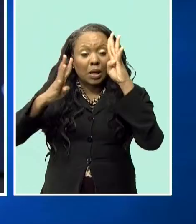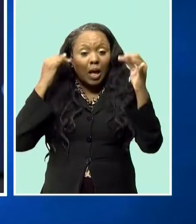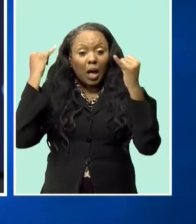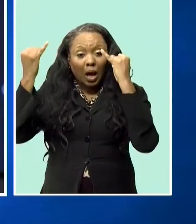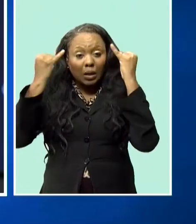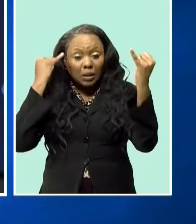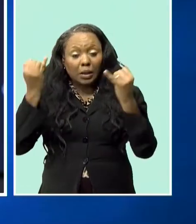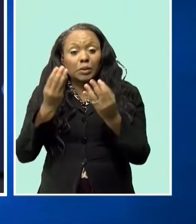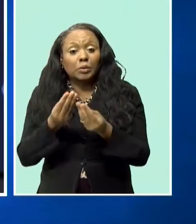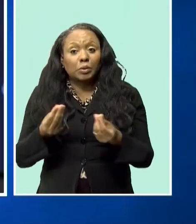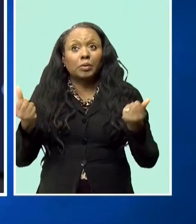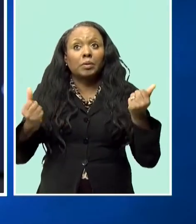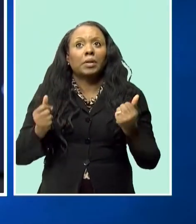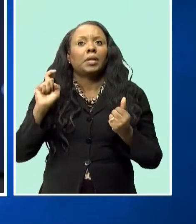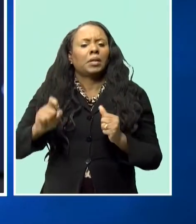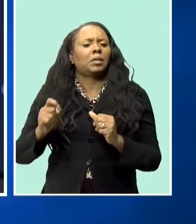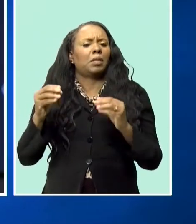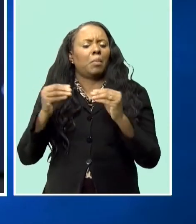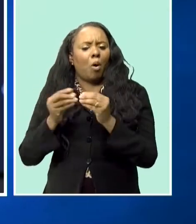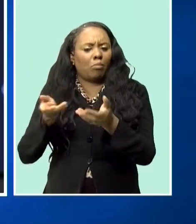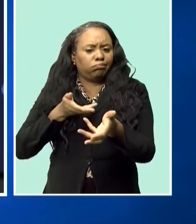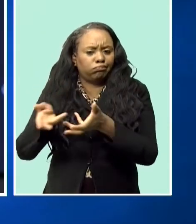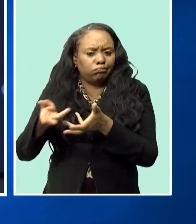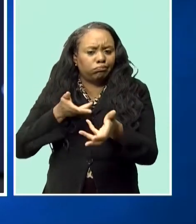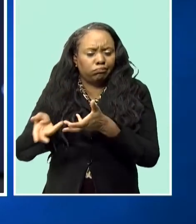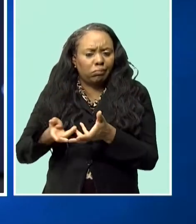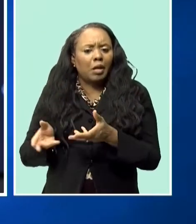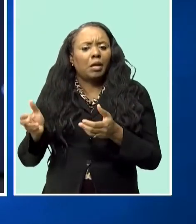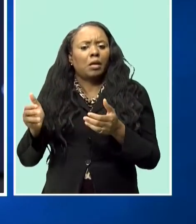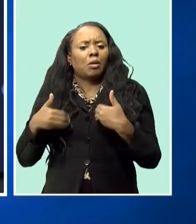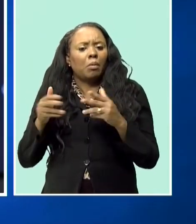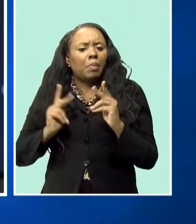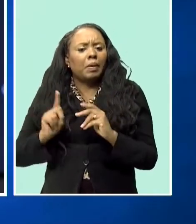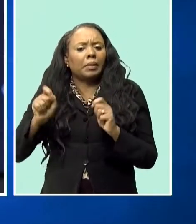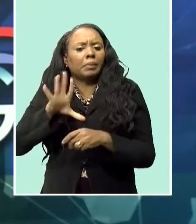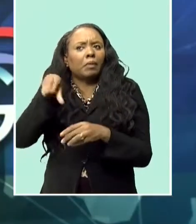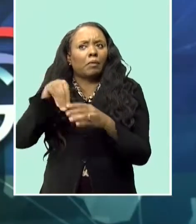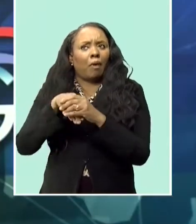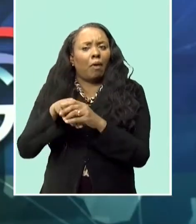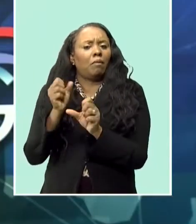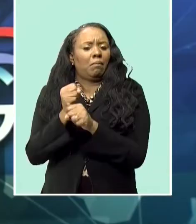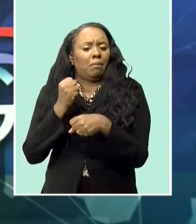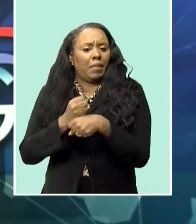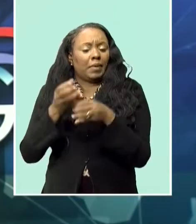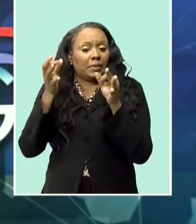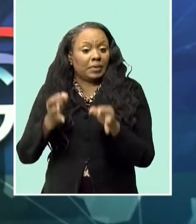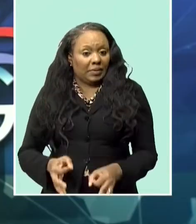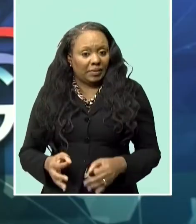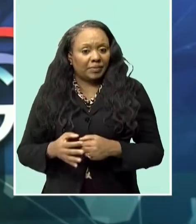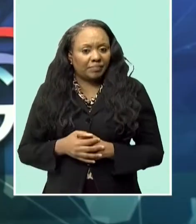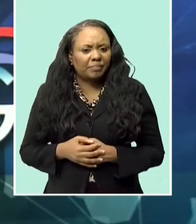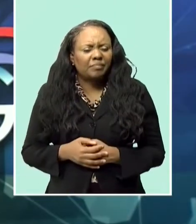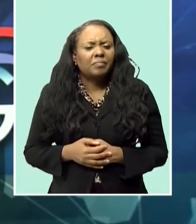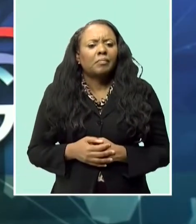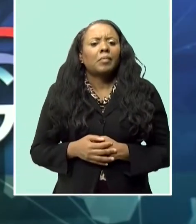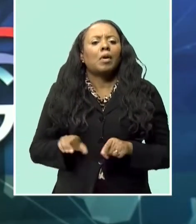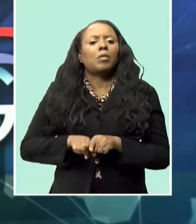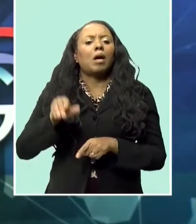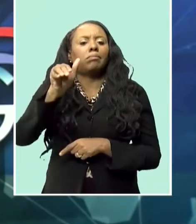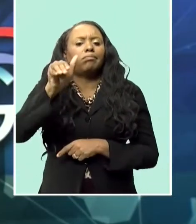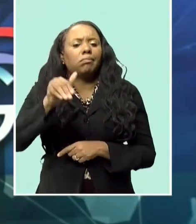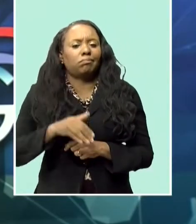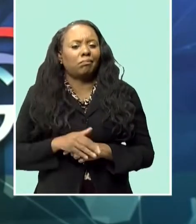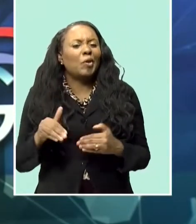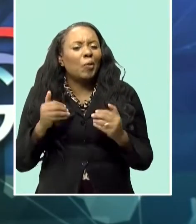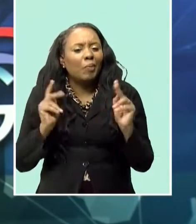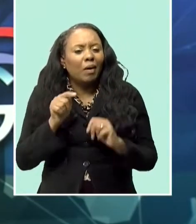need to be meaningful engaged within the decision-making spaces. Ms. Lashley reminded young people it's up to